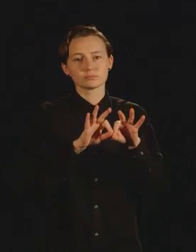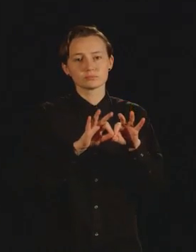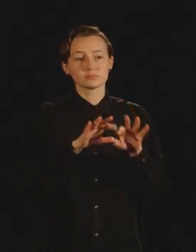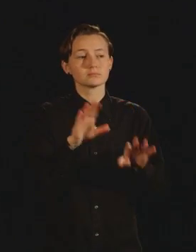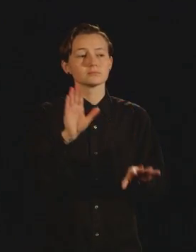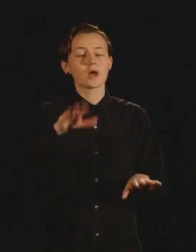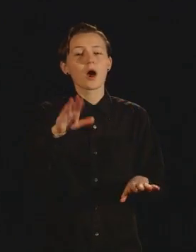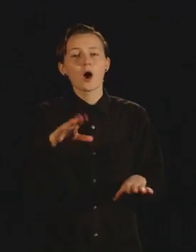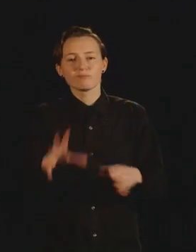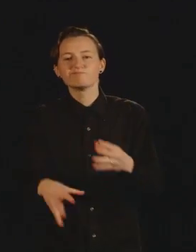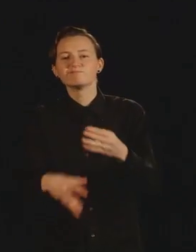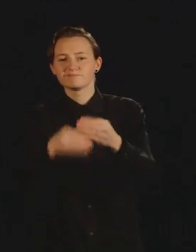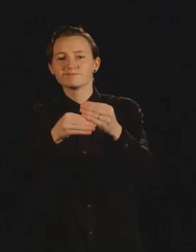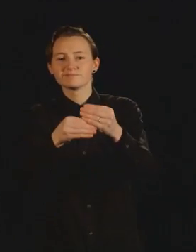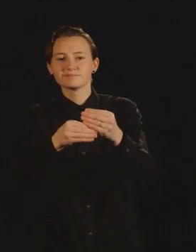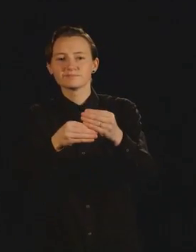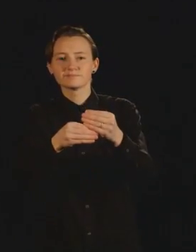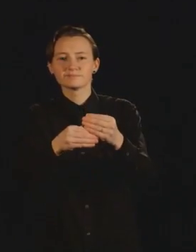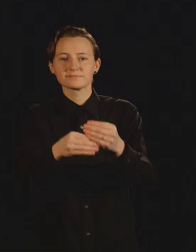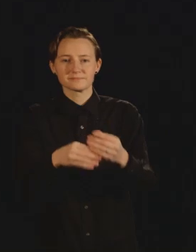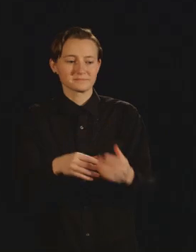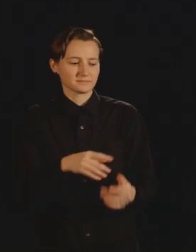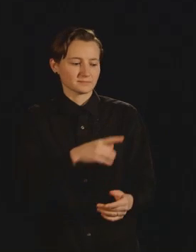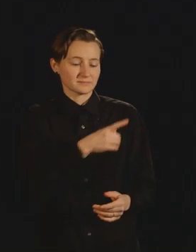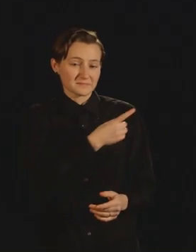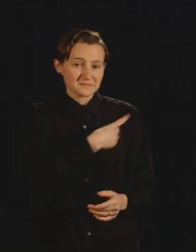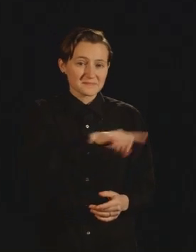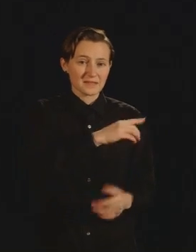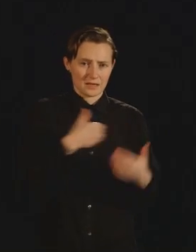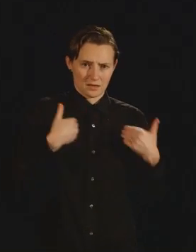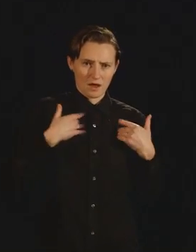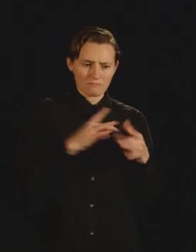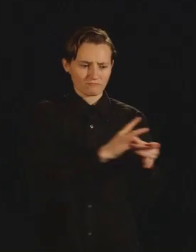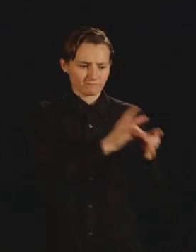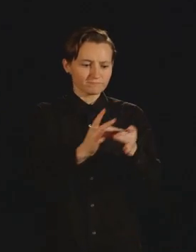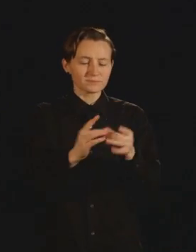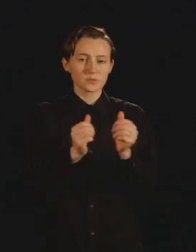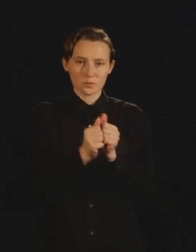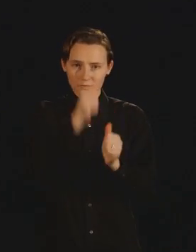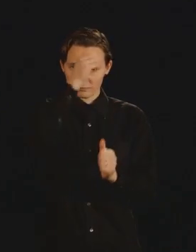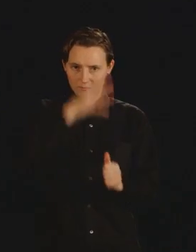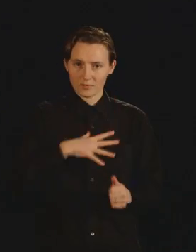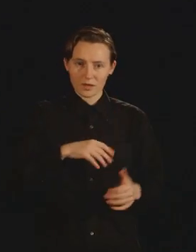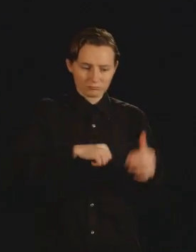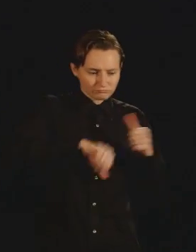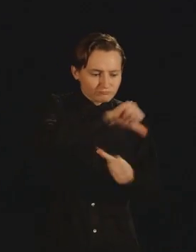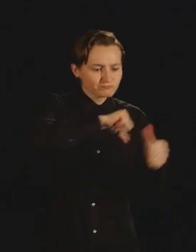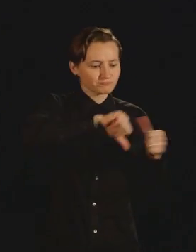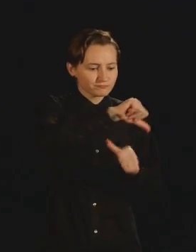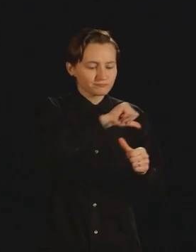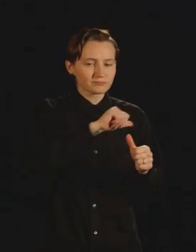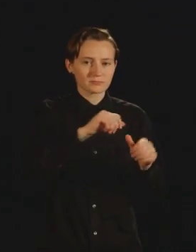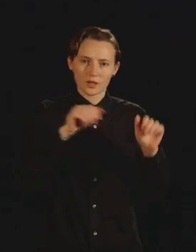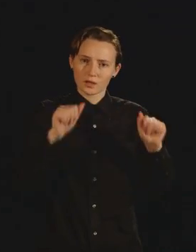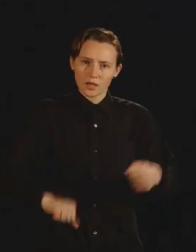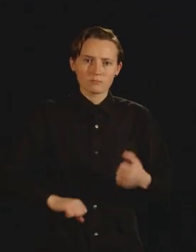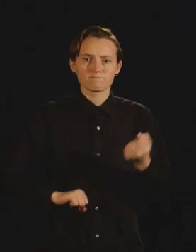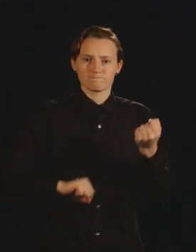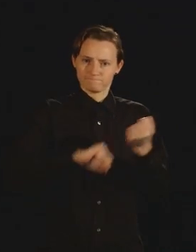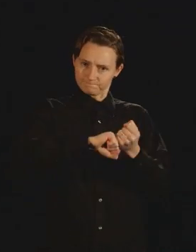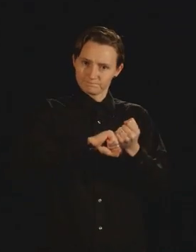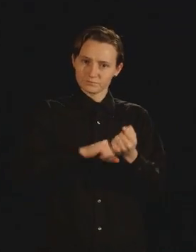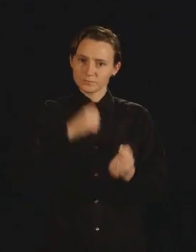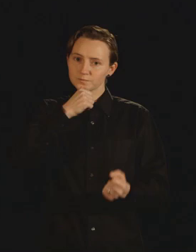Oh, and by the way, when men have these kinds of relationships with each other, they not only become